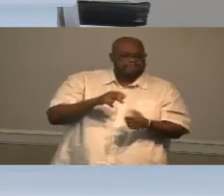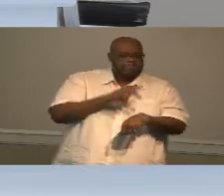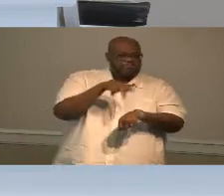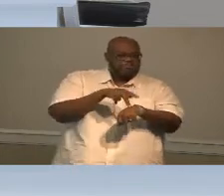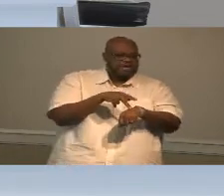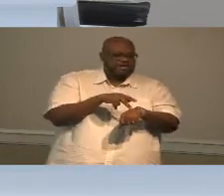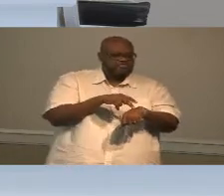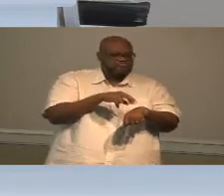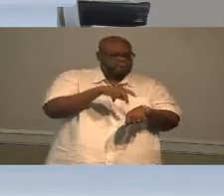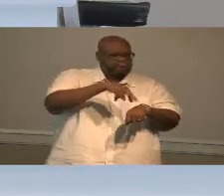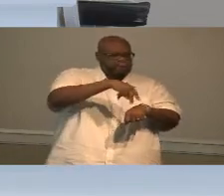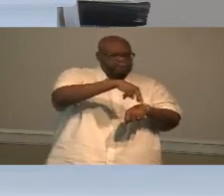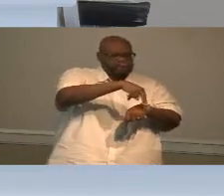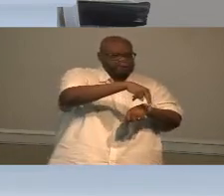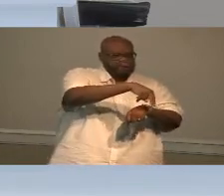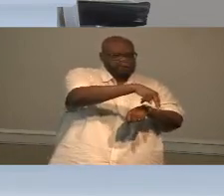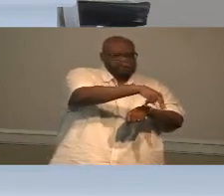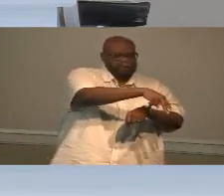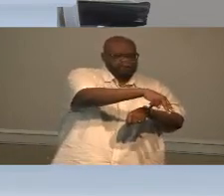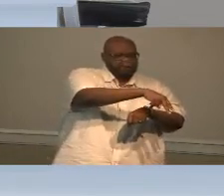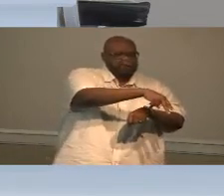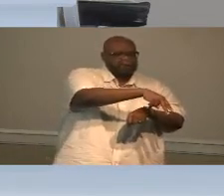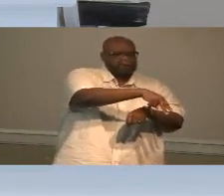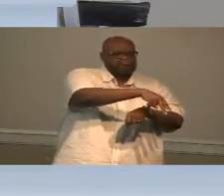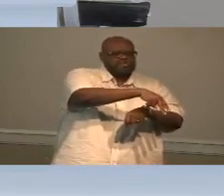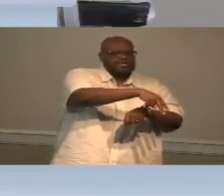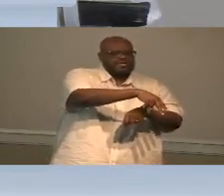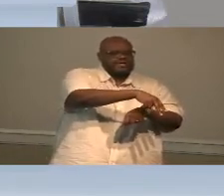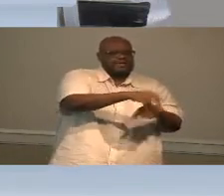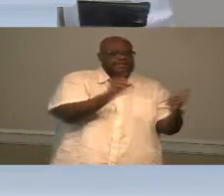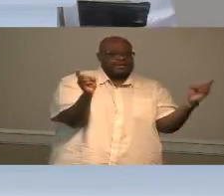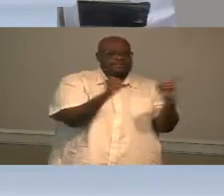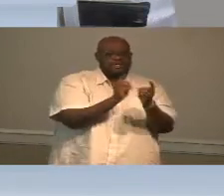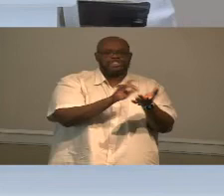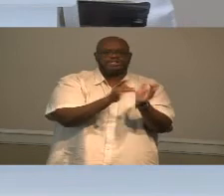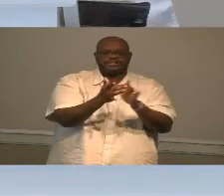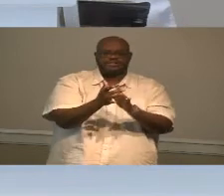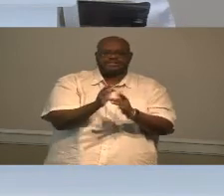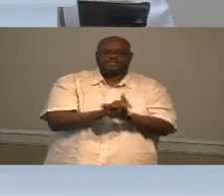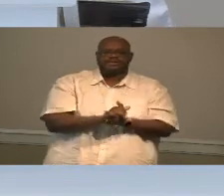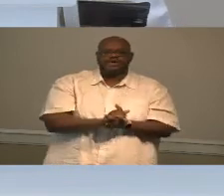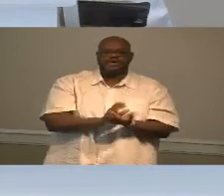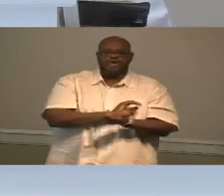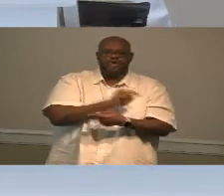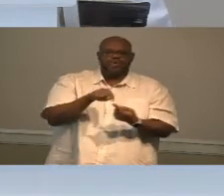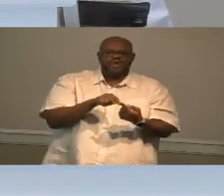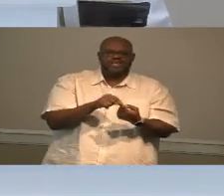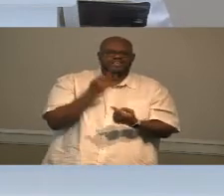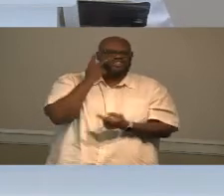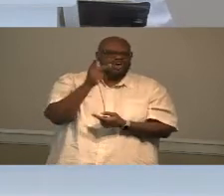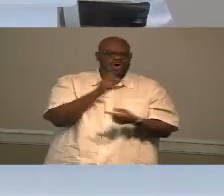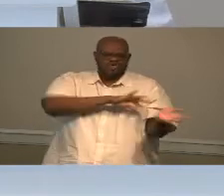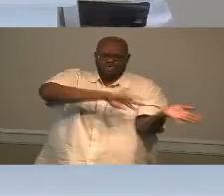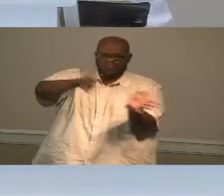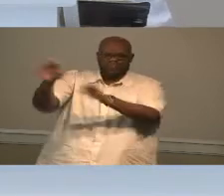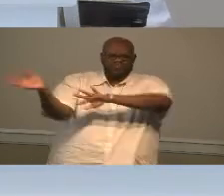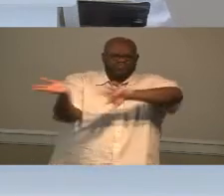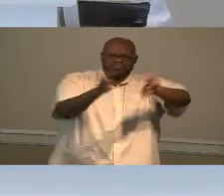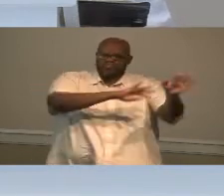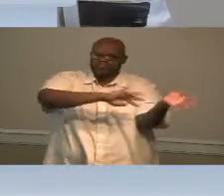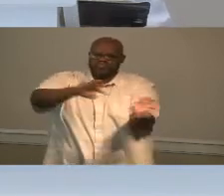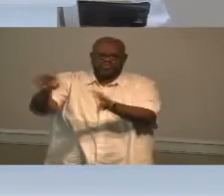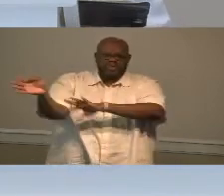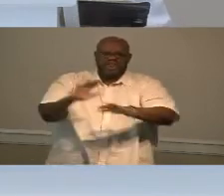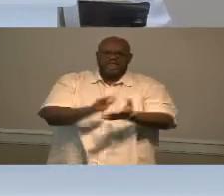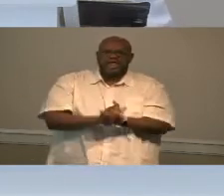walked on the water to go to Jesus. But when he saw the wind boisterous,